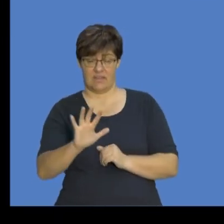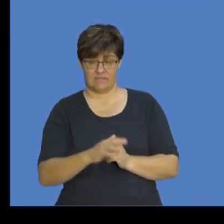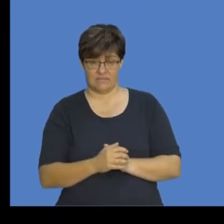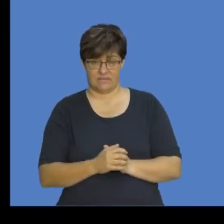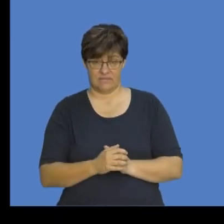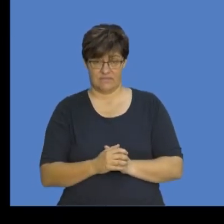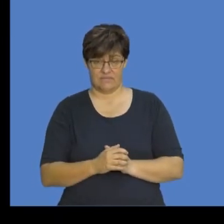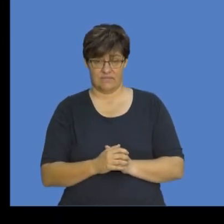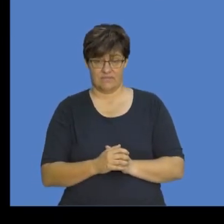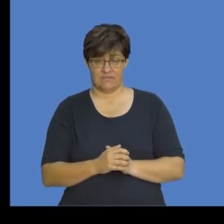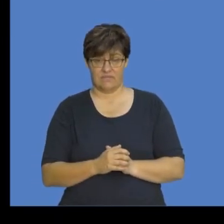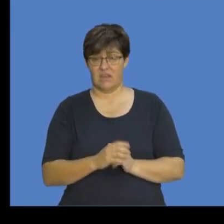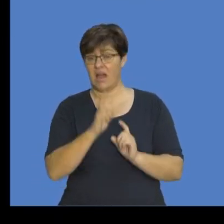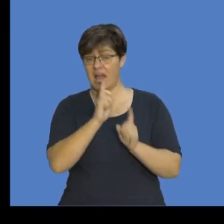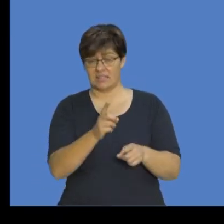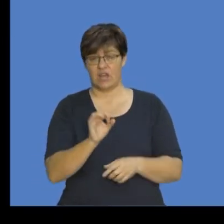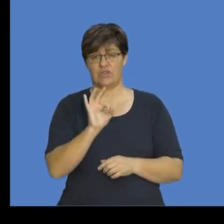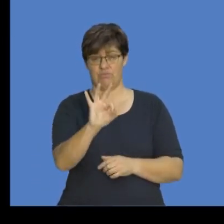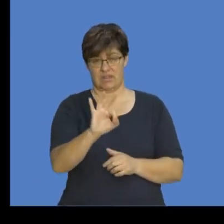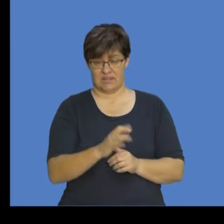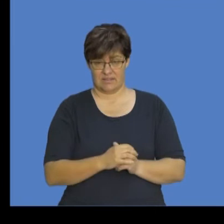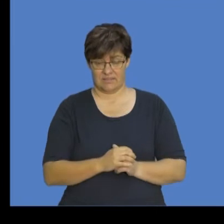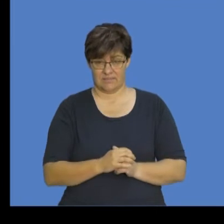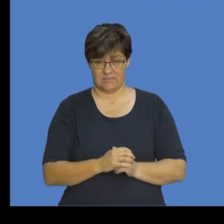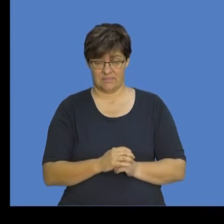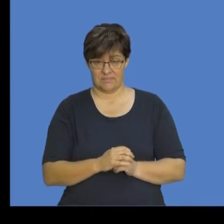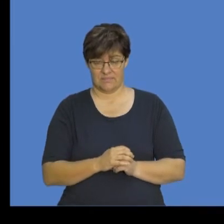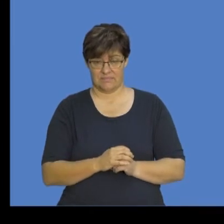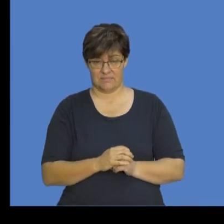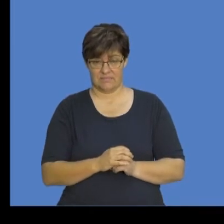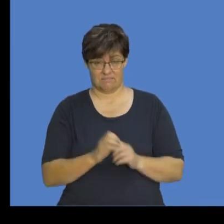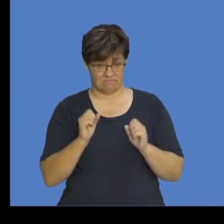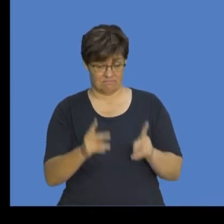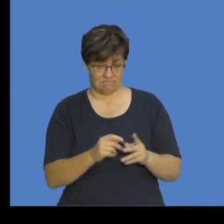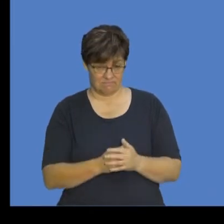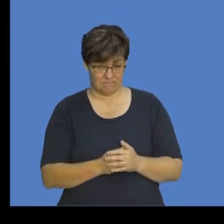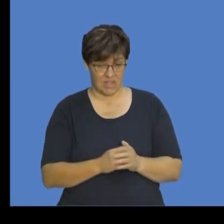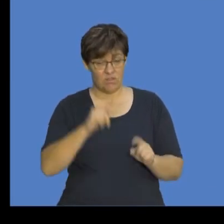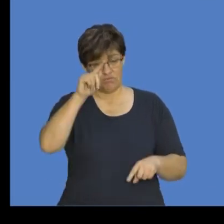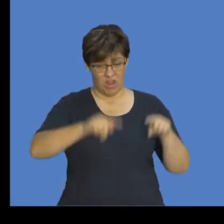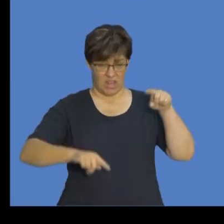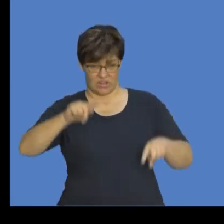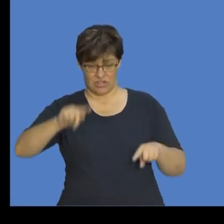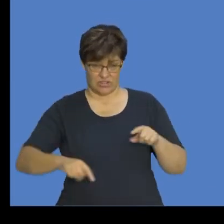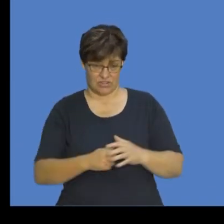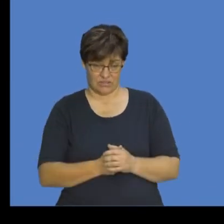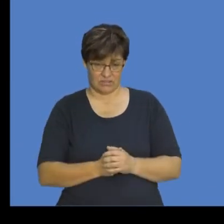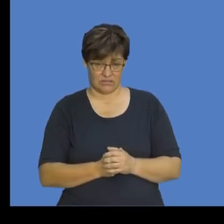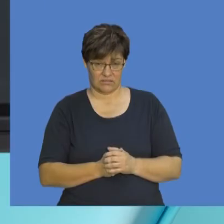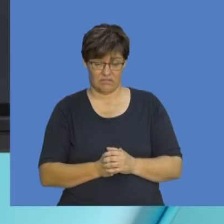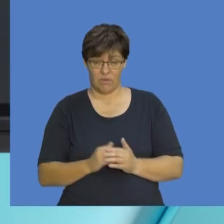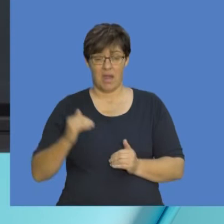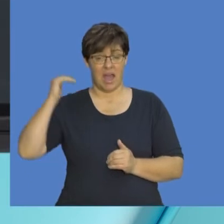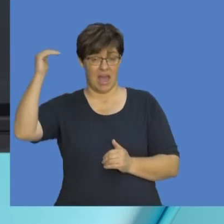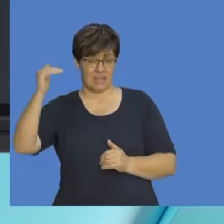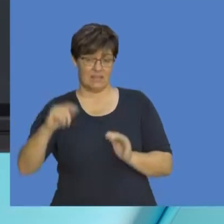minus 5, which is equals to 3. Are we together? That's the range for